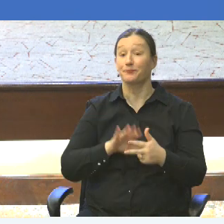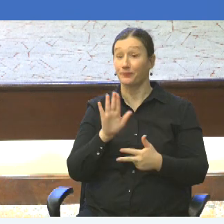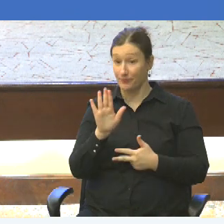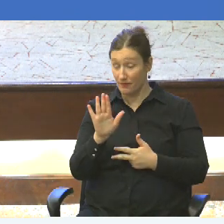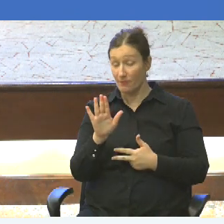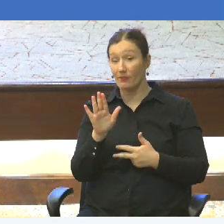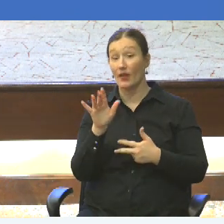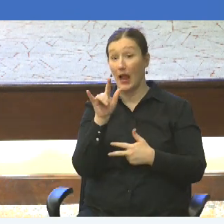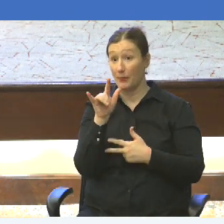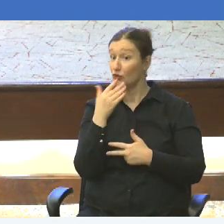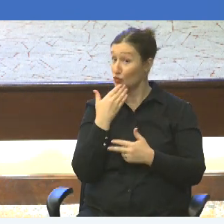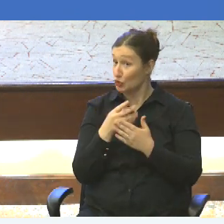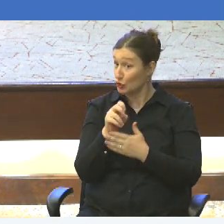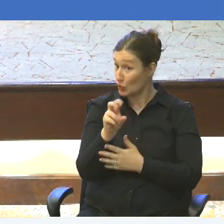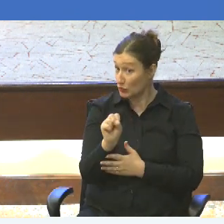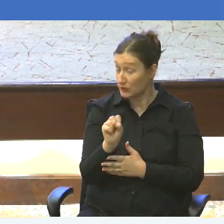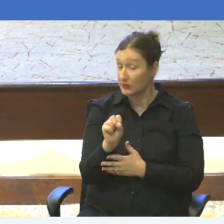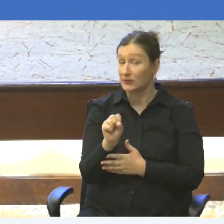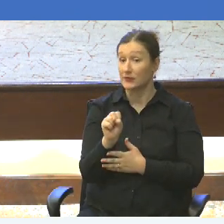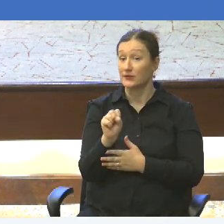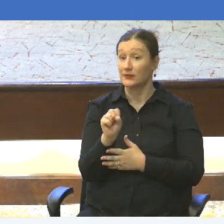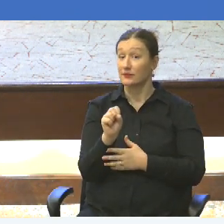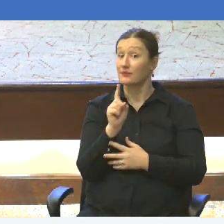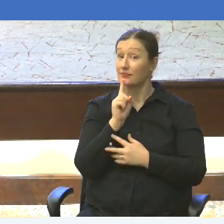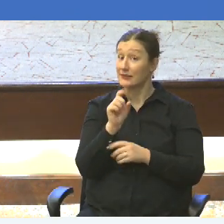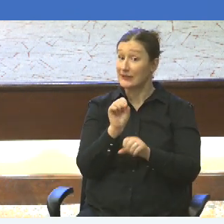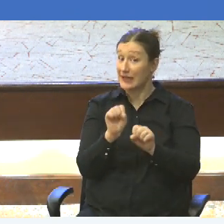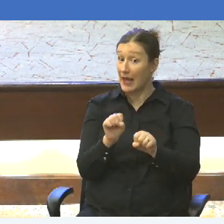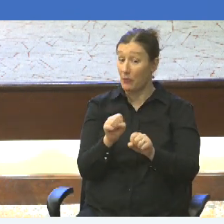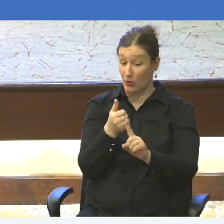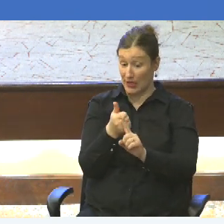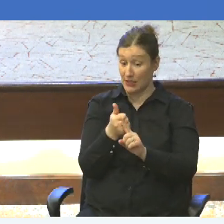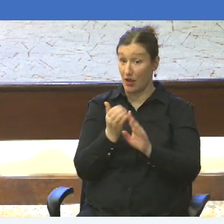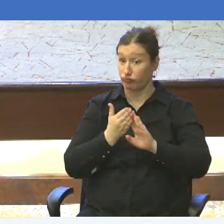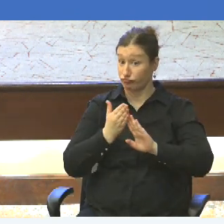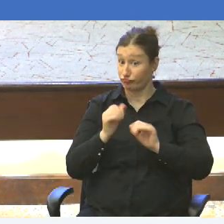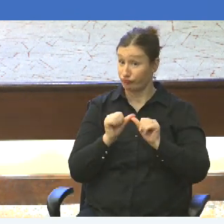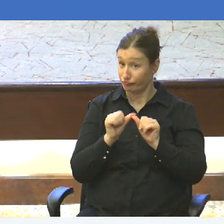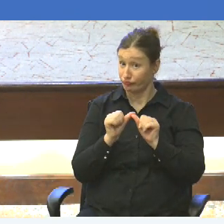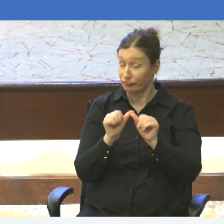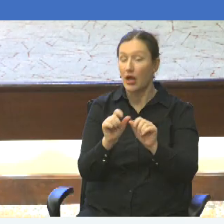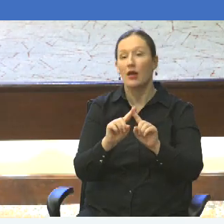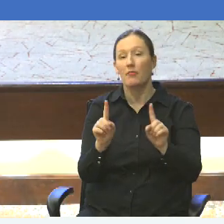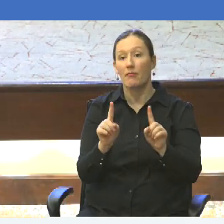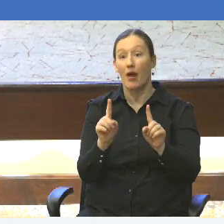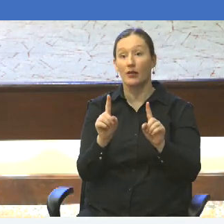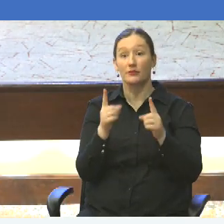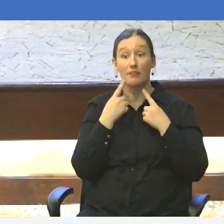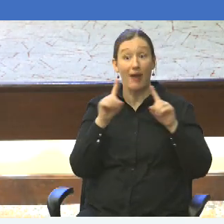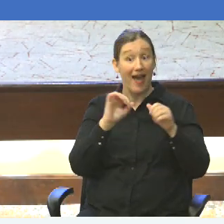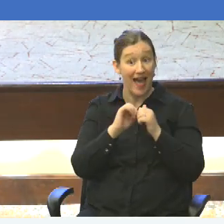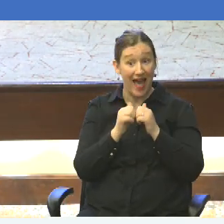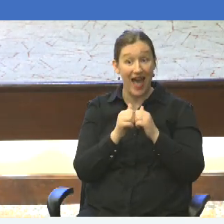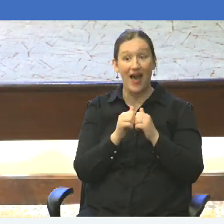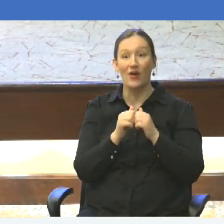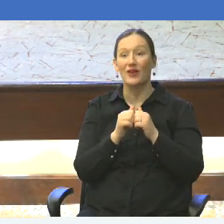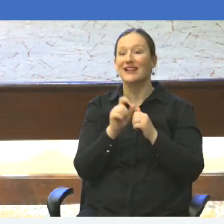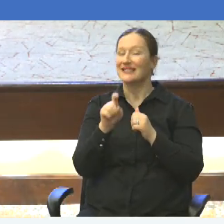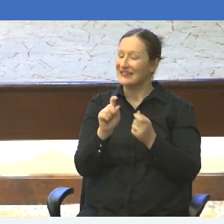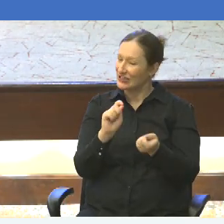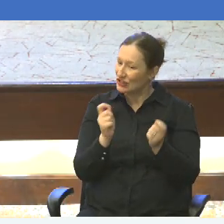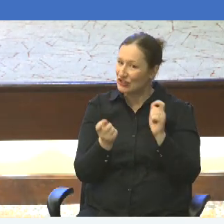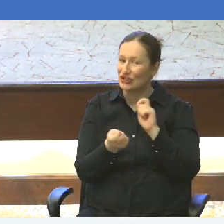airport, the good news is that the airport is capable of self-sustainability. However, in order to accomplish that, it's going to require changes to the